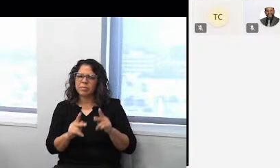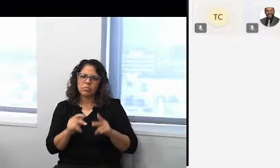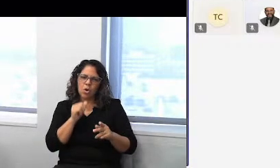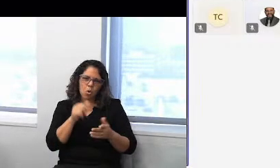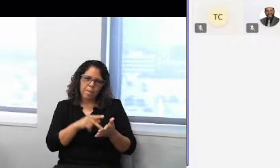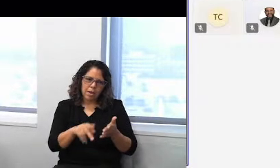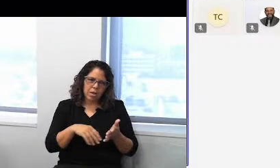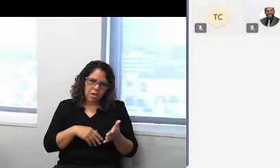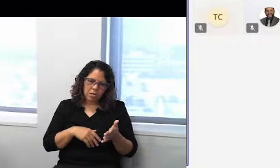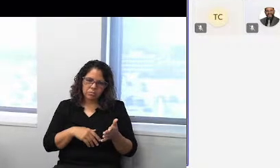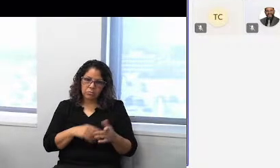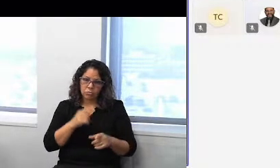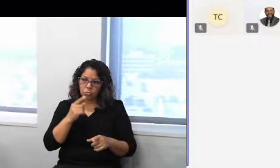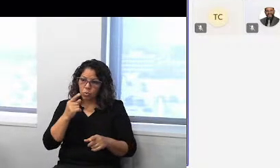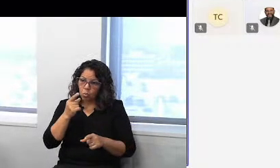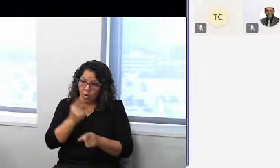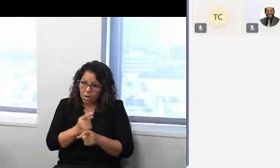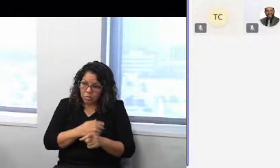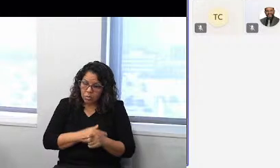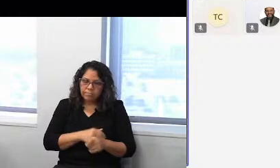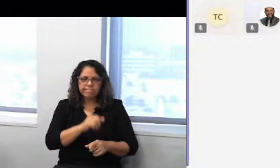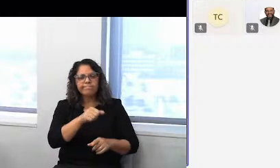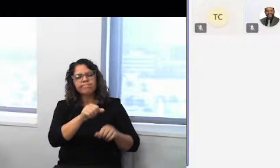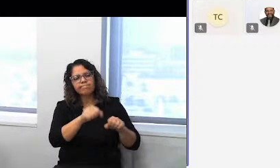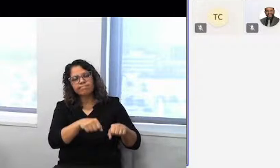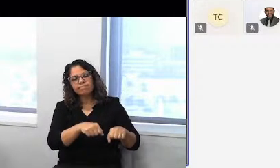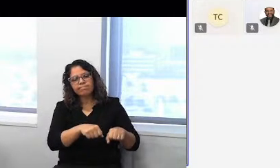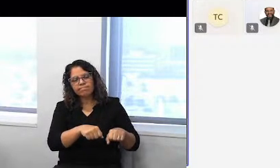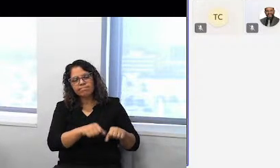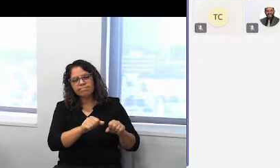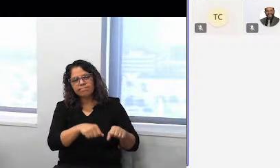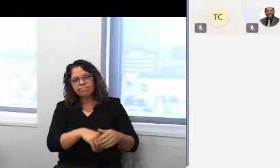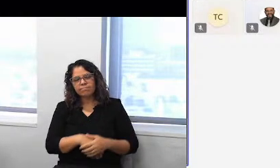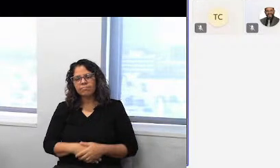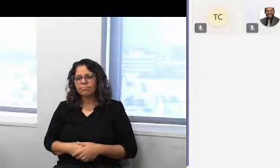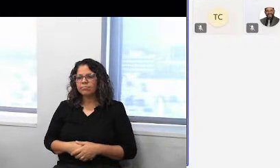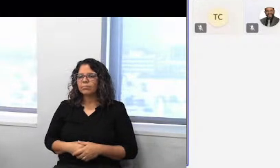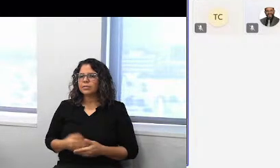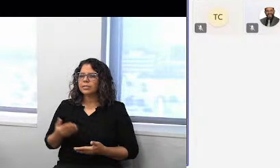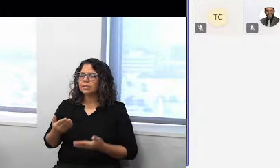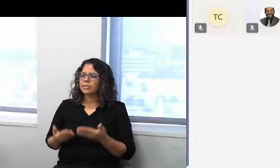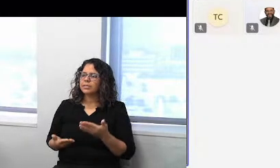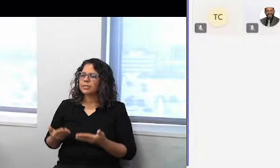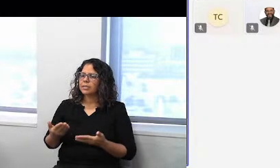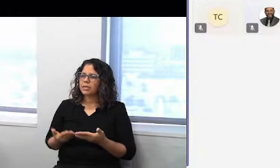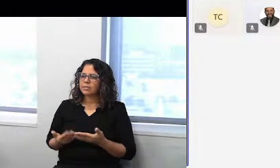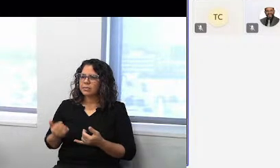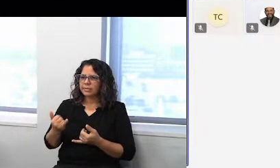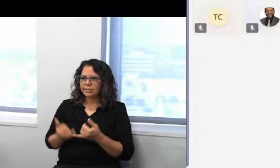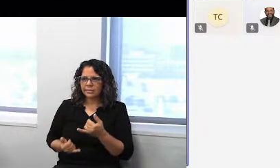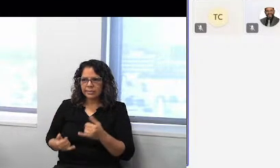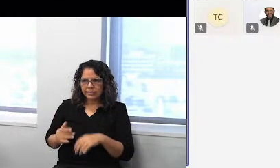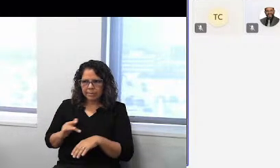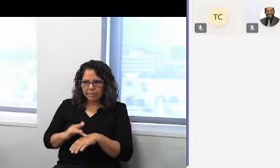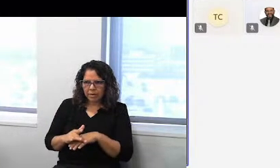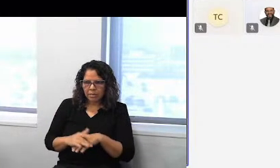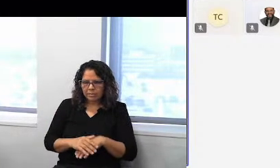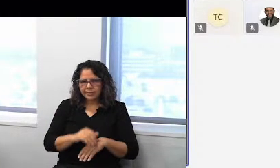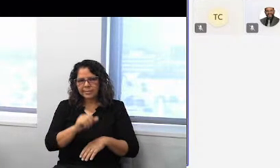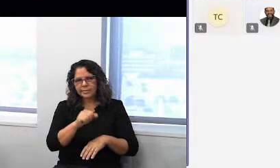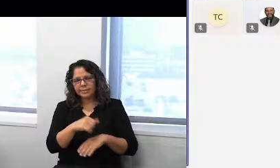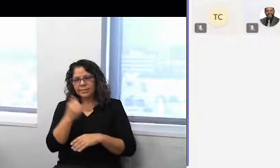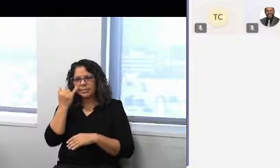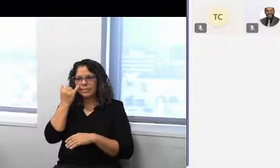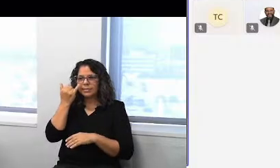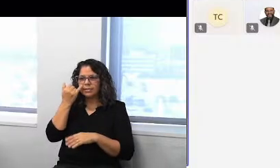Could be. Yes. Yeah. Yes. Possible. Or early termination, Yeah. Those are clauses that yes. curtailment. That's